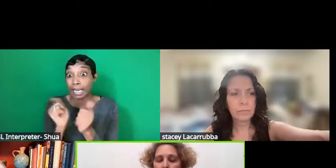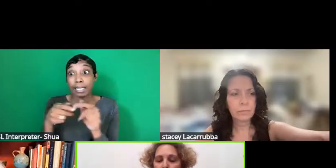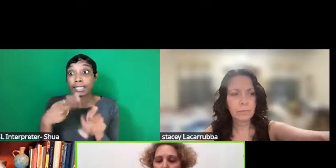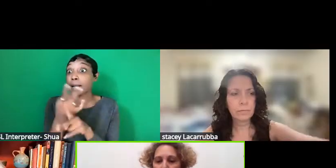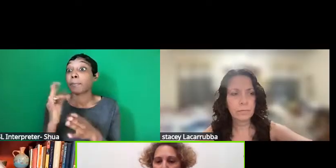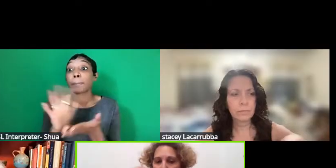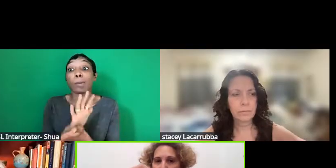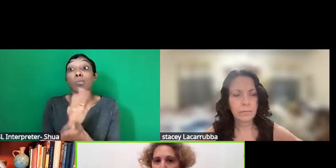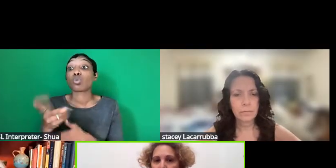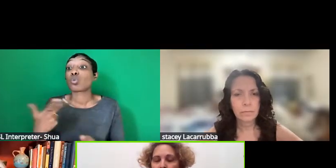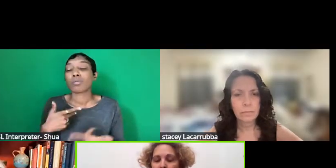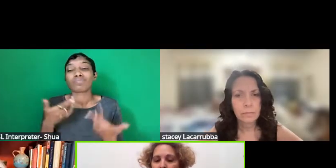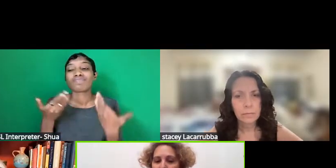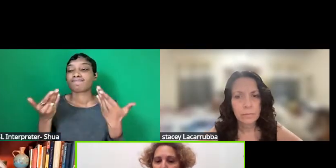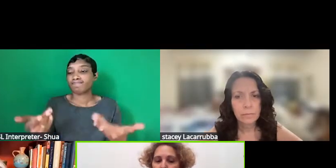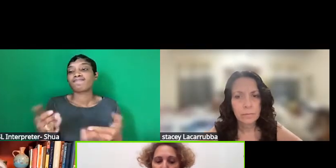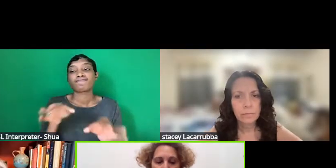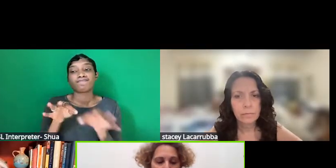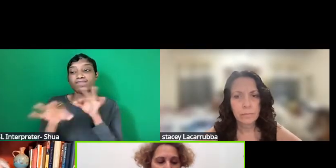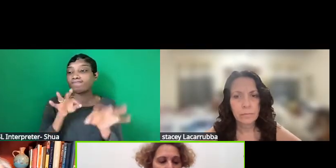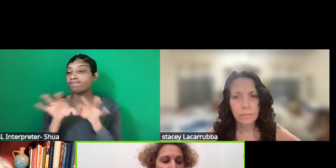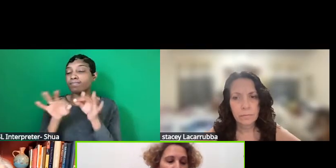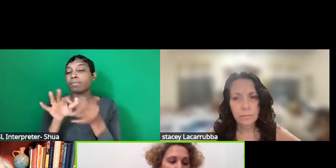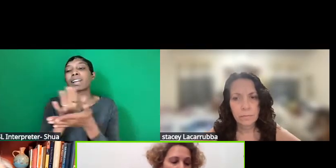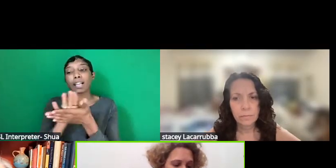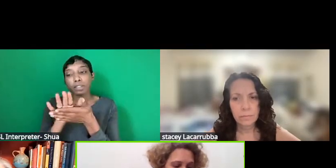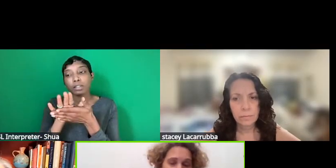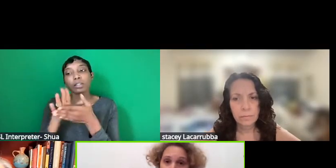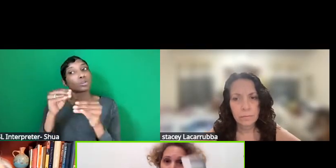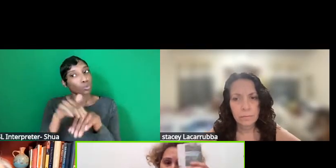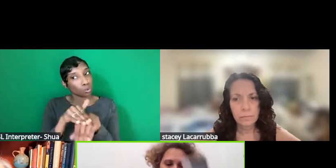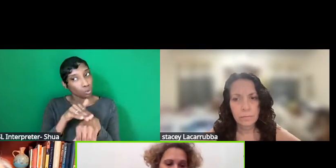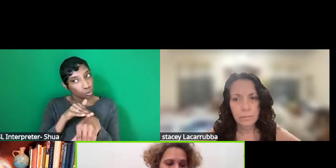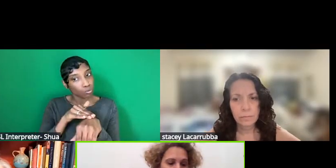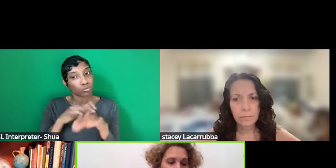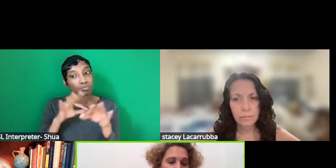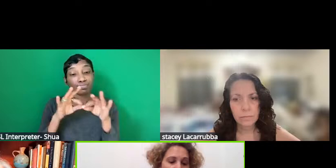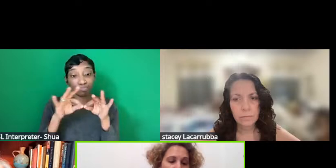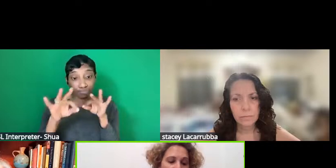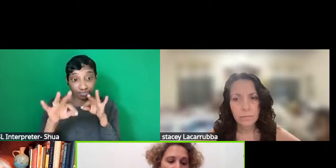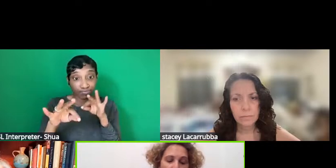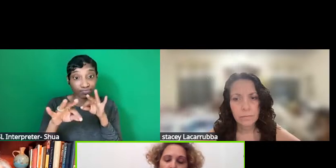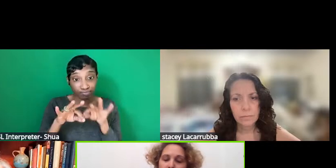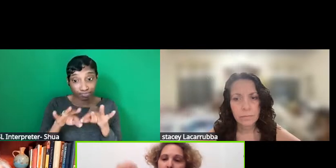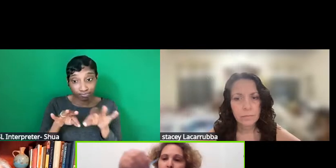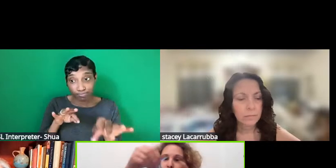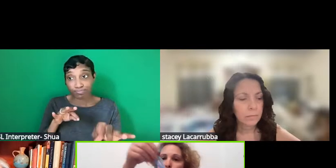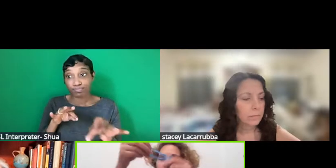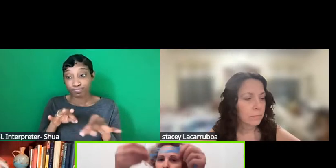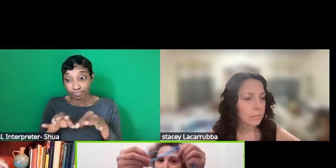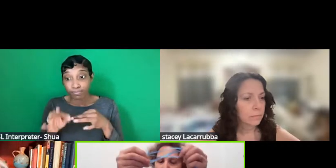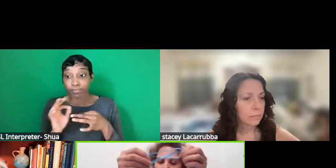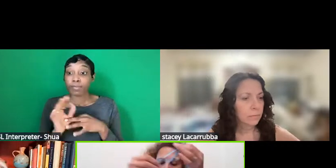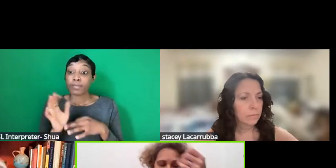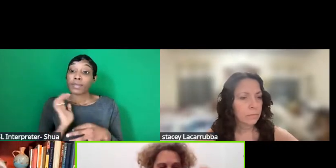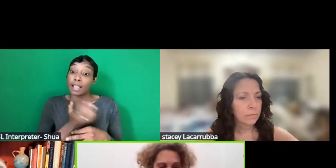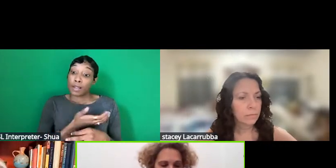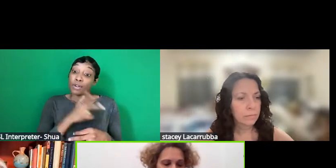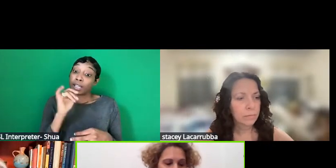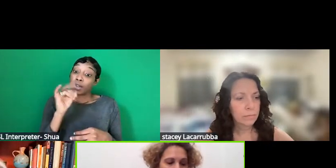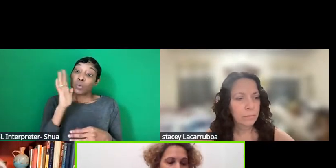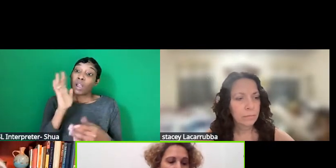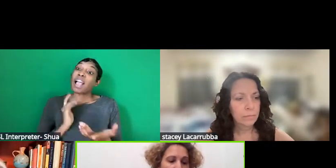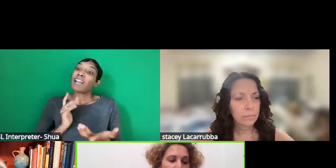that while I'm going through these items, nice and small. So our kit has paper. Our kit will have some version of a